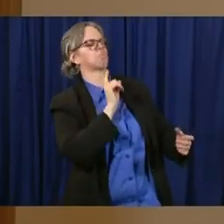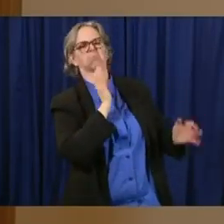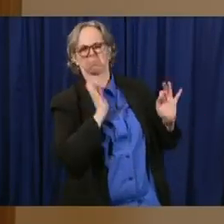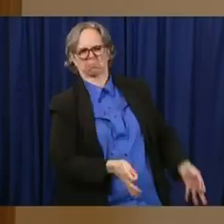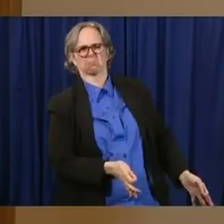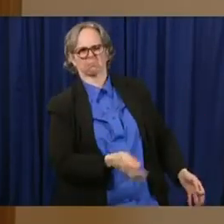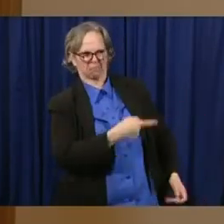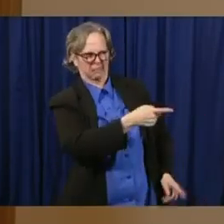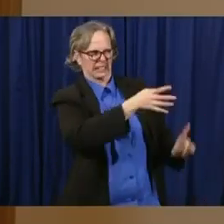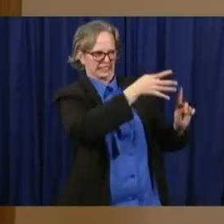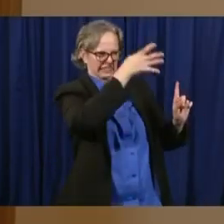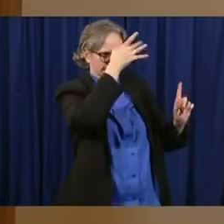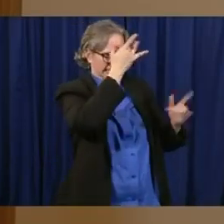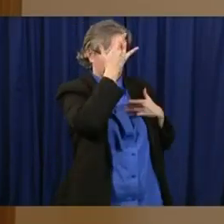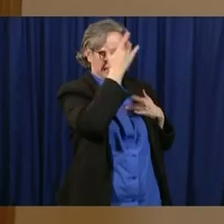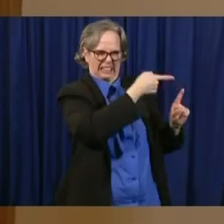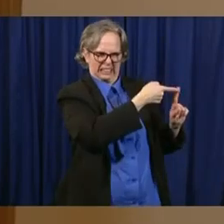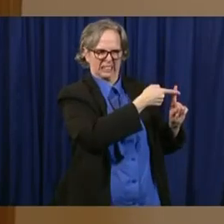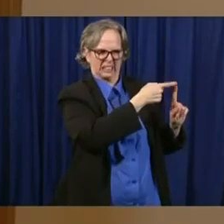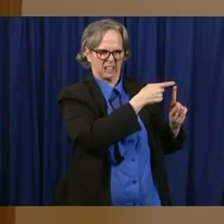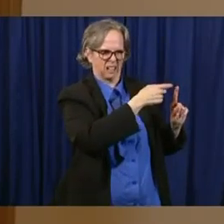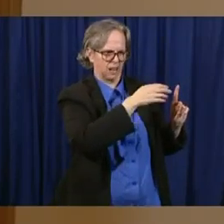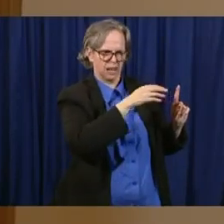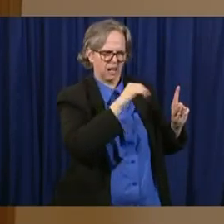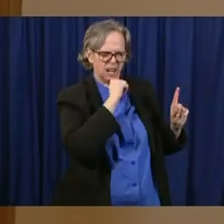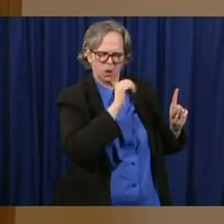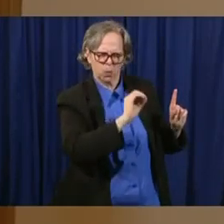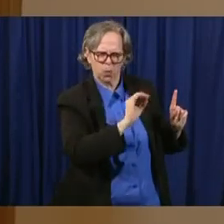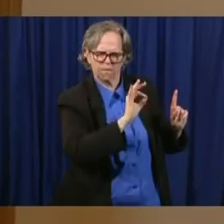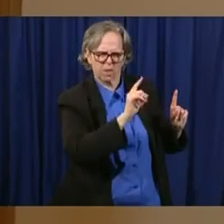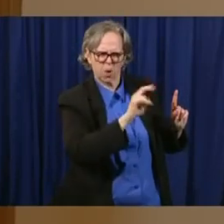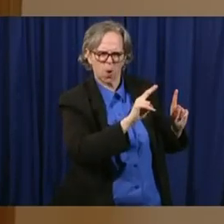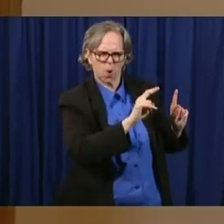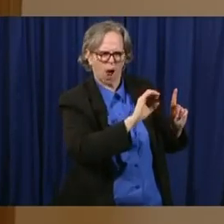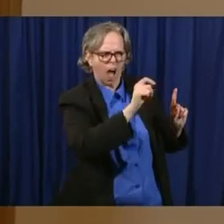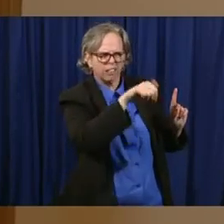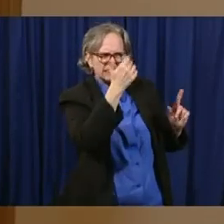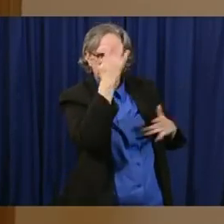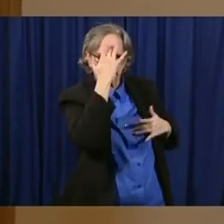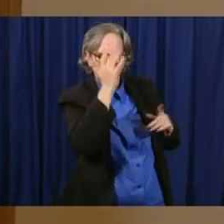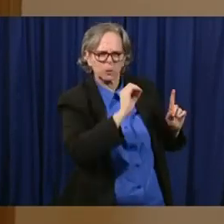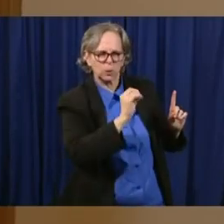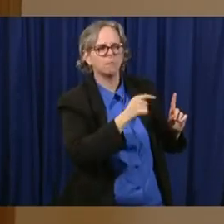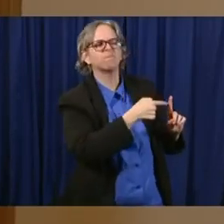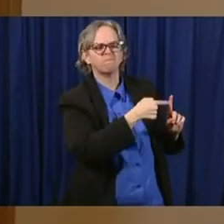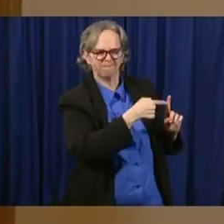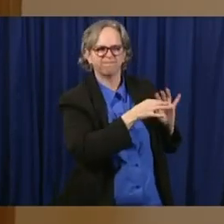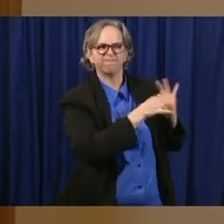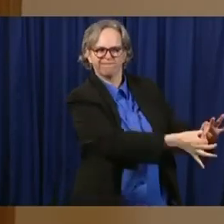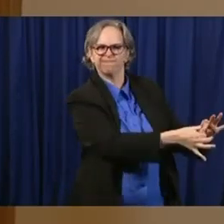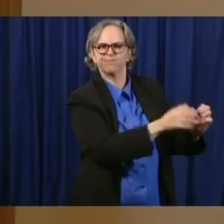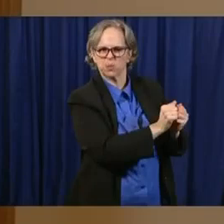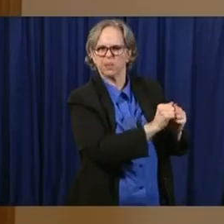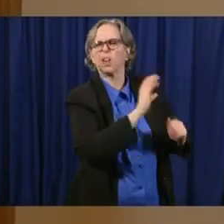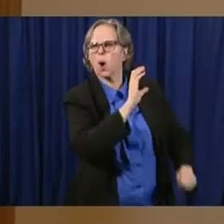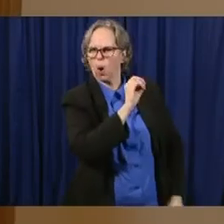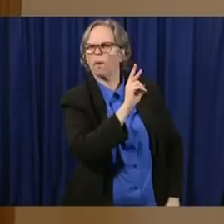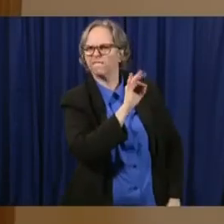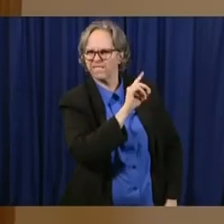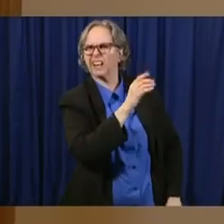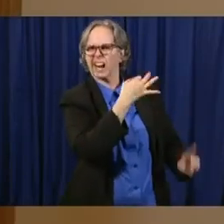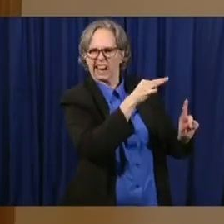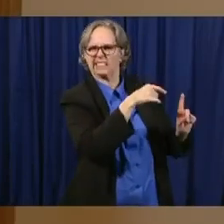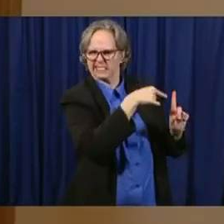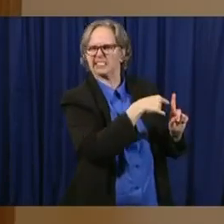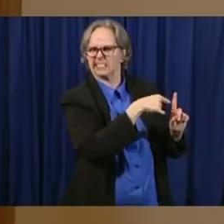respiratory disease, are basically a spread of that disease. So those very detailed clinical cases that have a tie to a